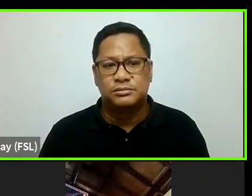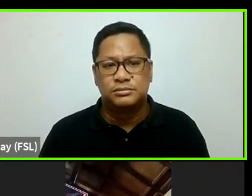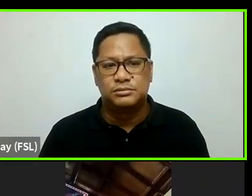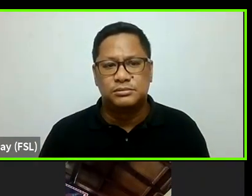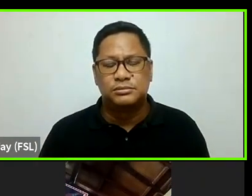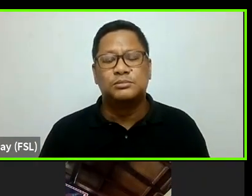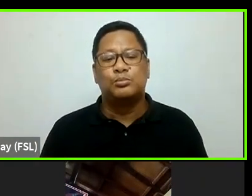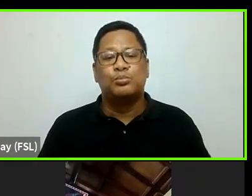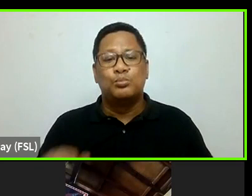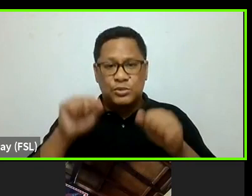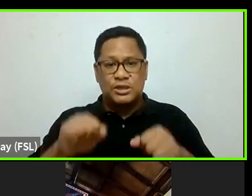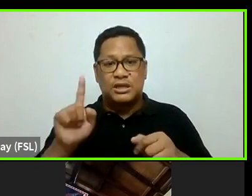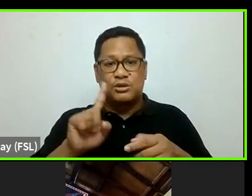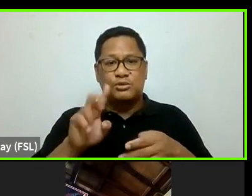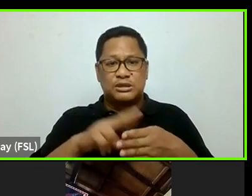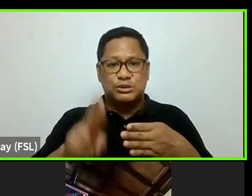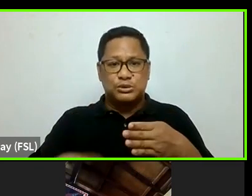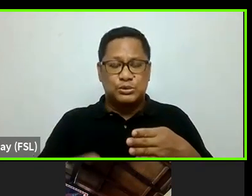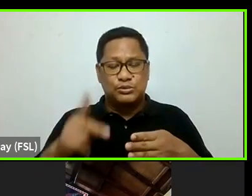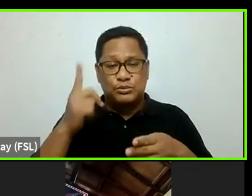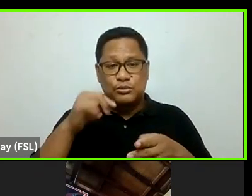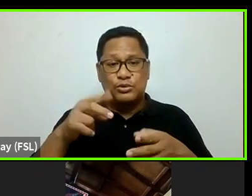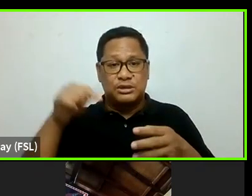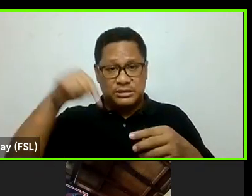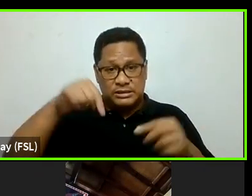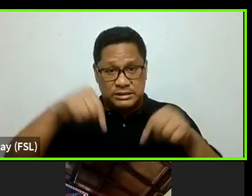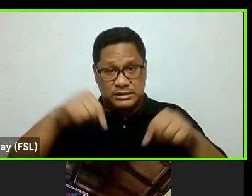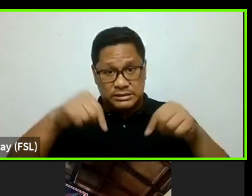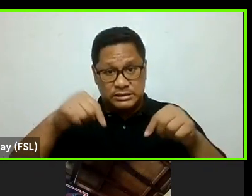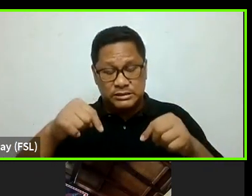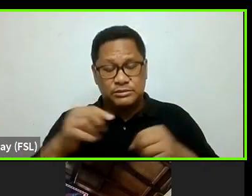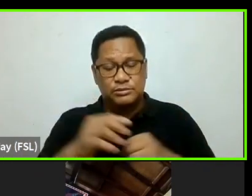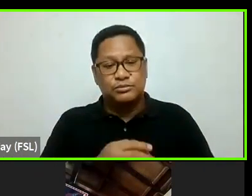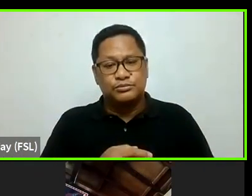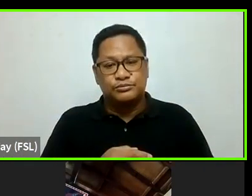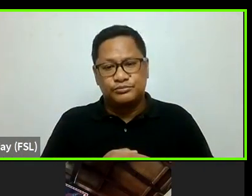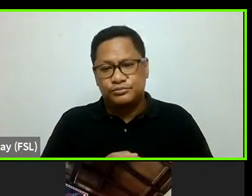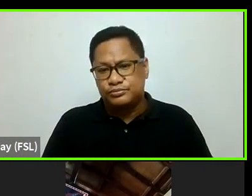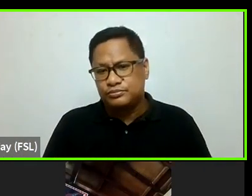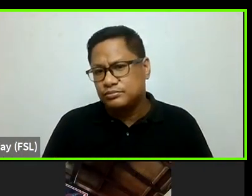something comes out, okay, from this 30 weeks. Okay.